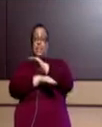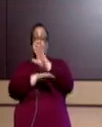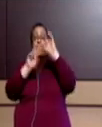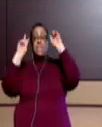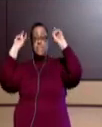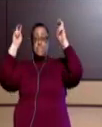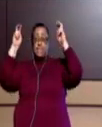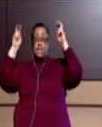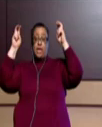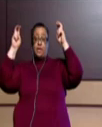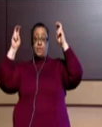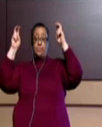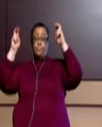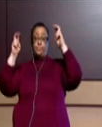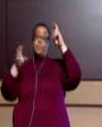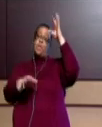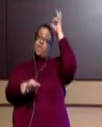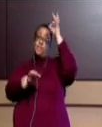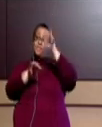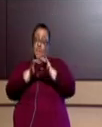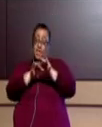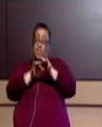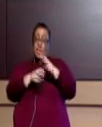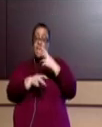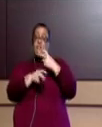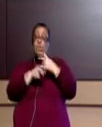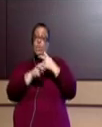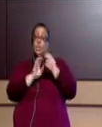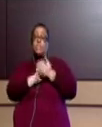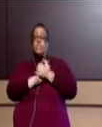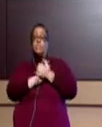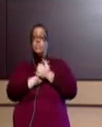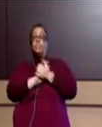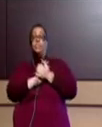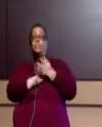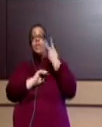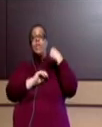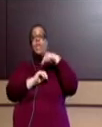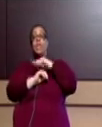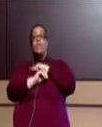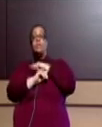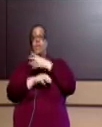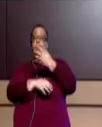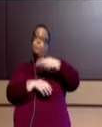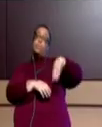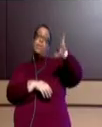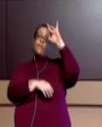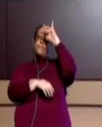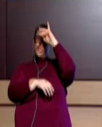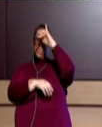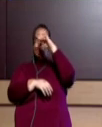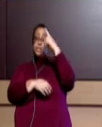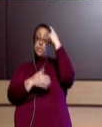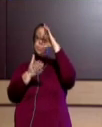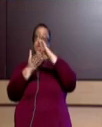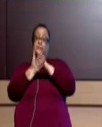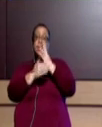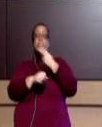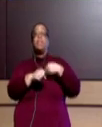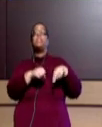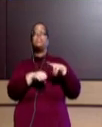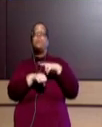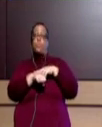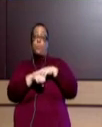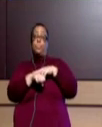entitled, basically, Faith in Crisis. And we would be fools to believe that this is norm.